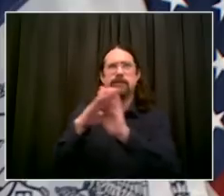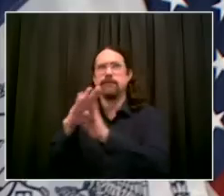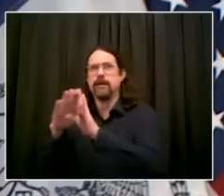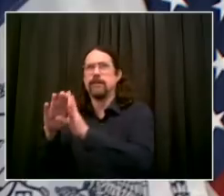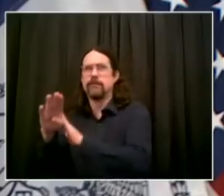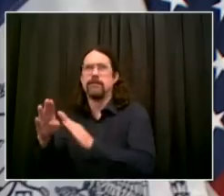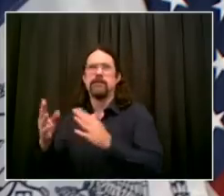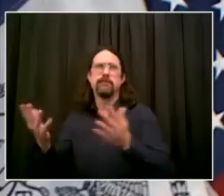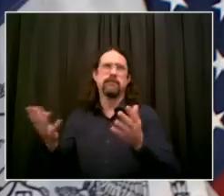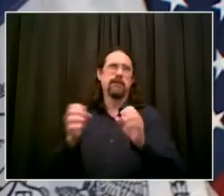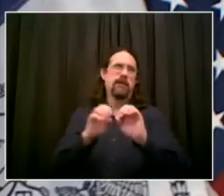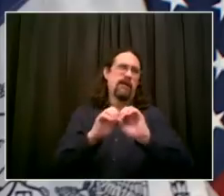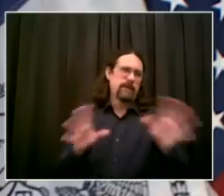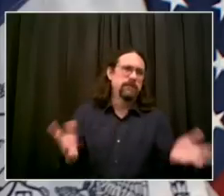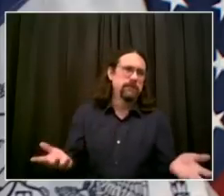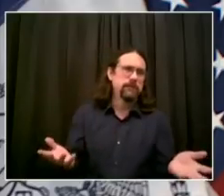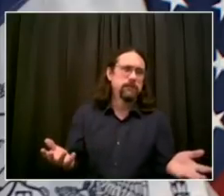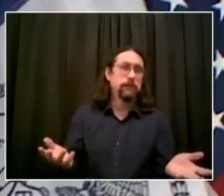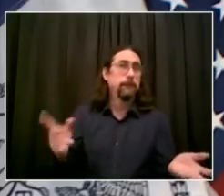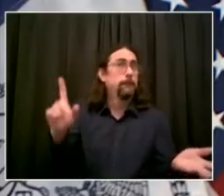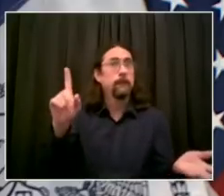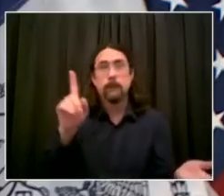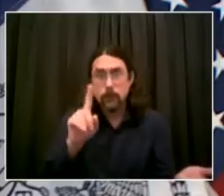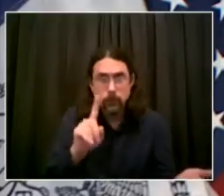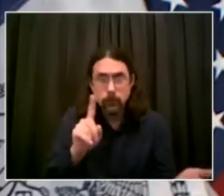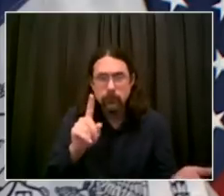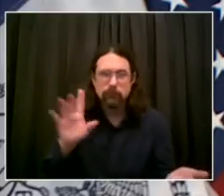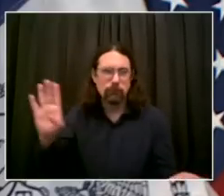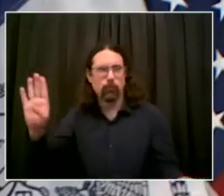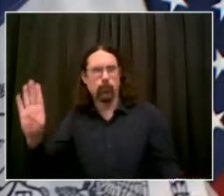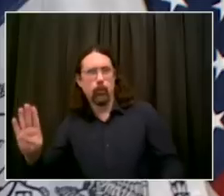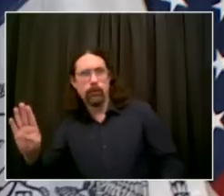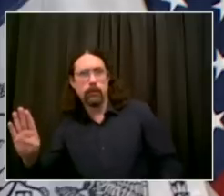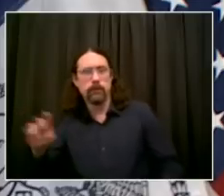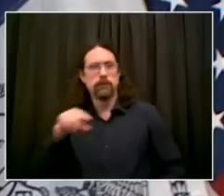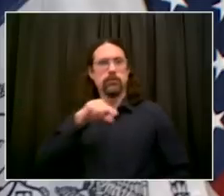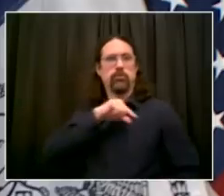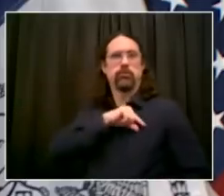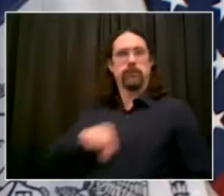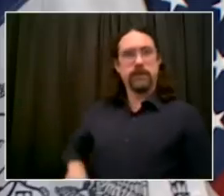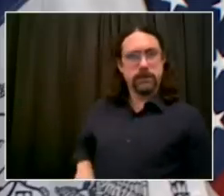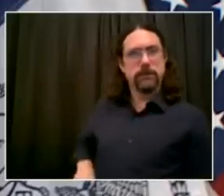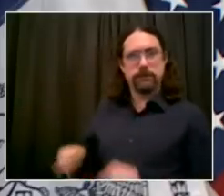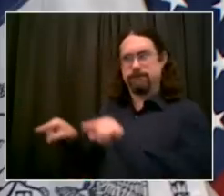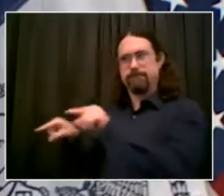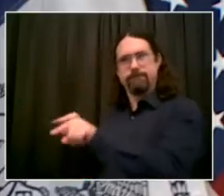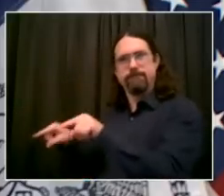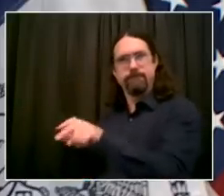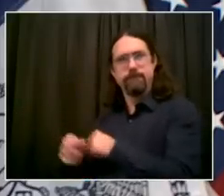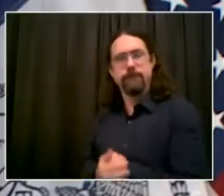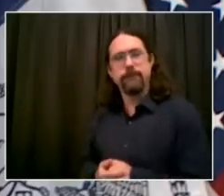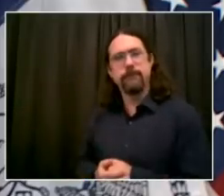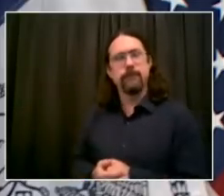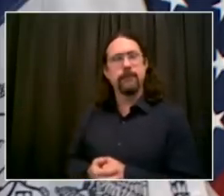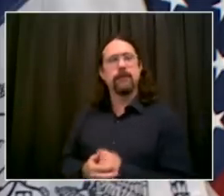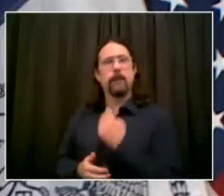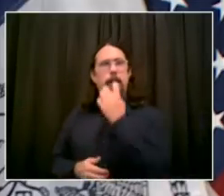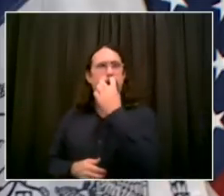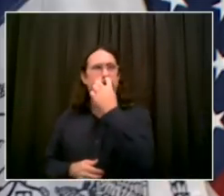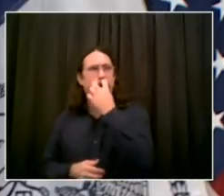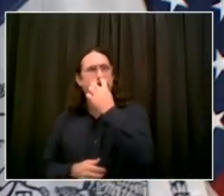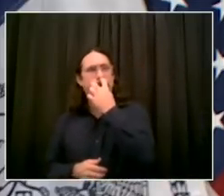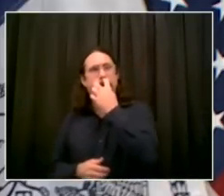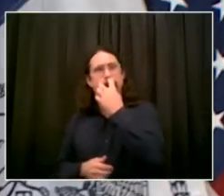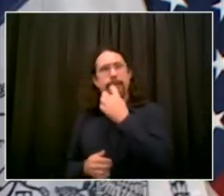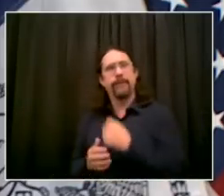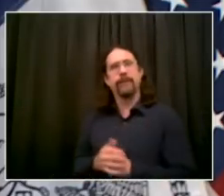at various times we've seen a situation where maybe there was a specific school or a specific event that was an area of concern.